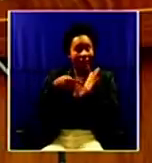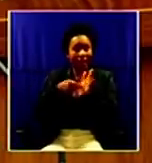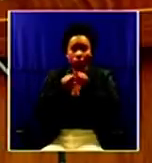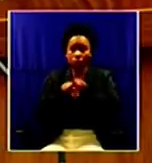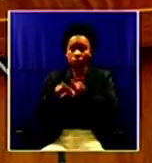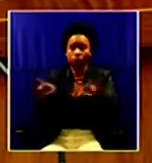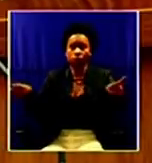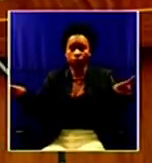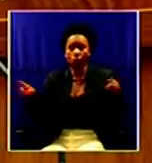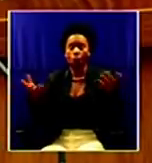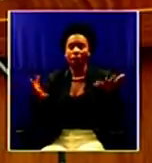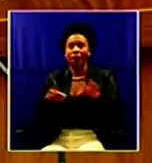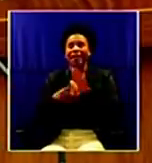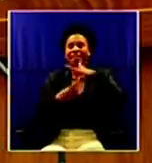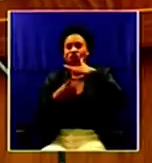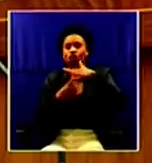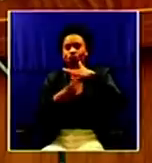district development model.